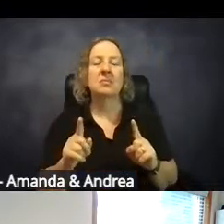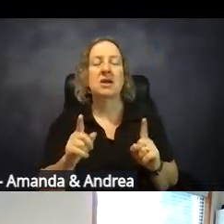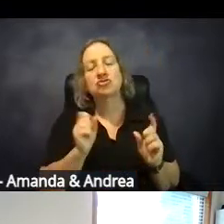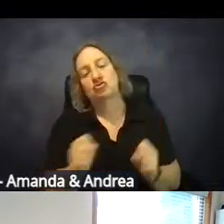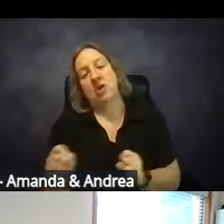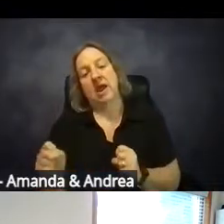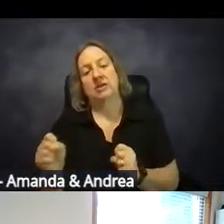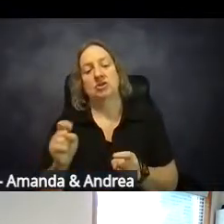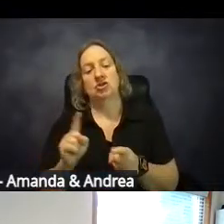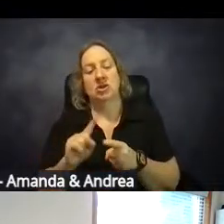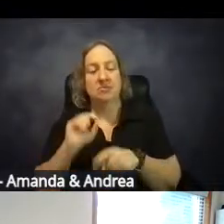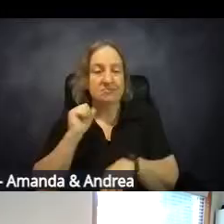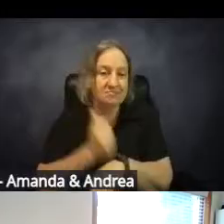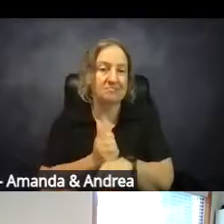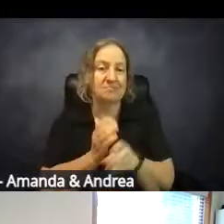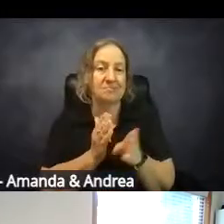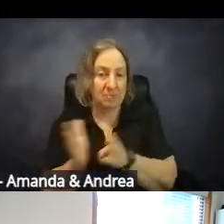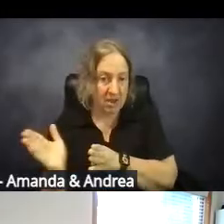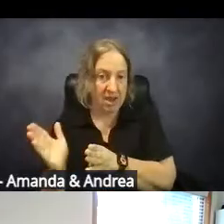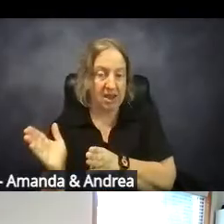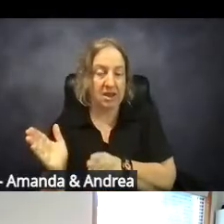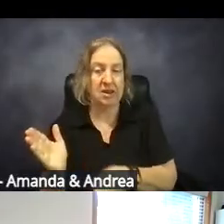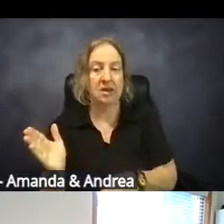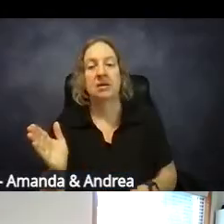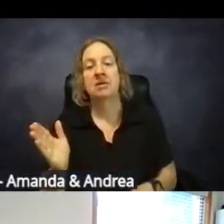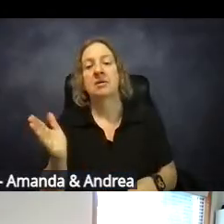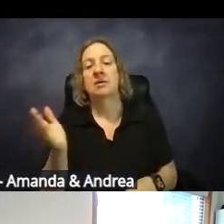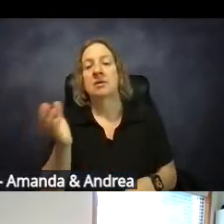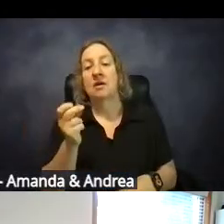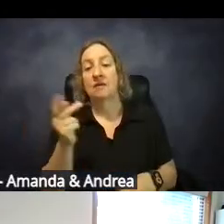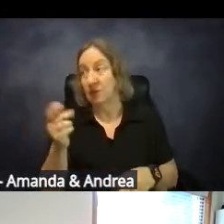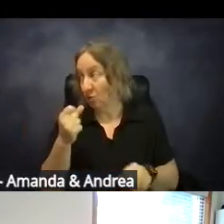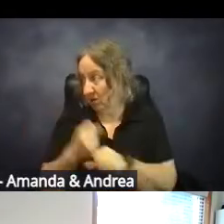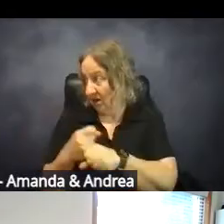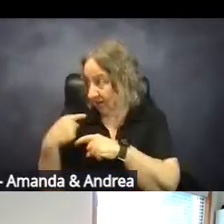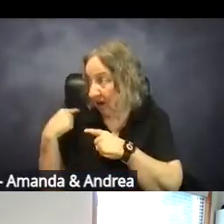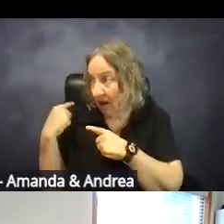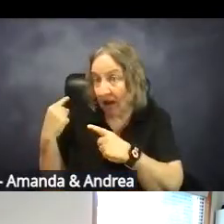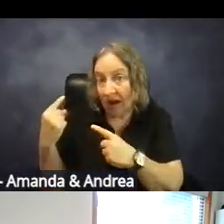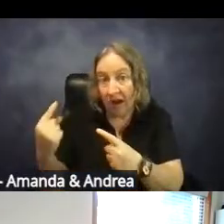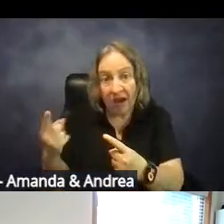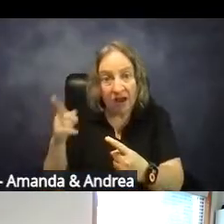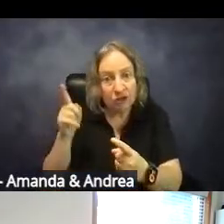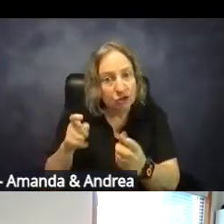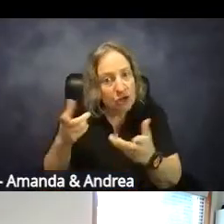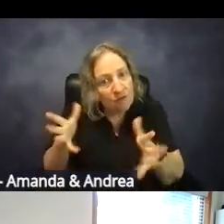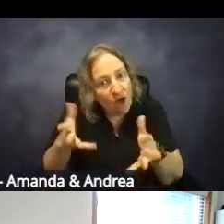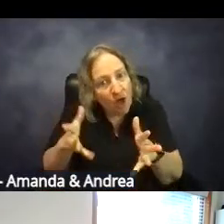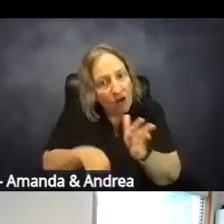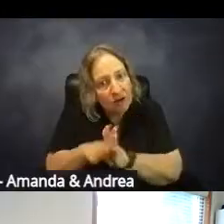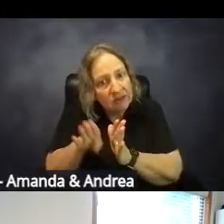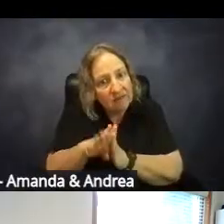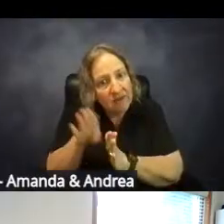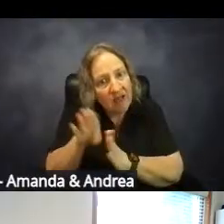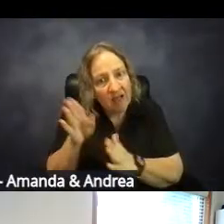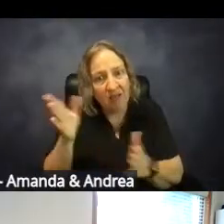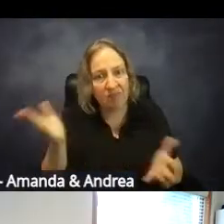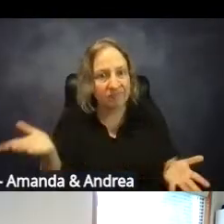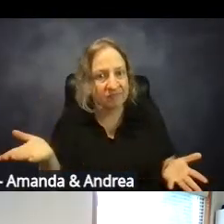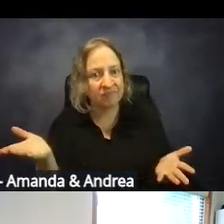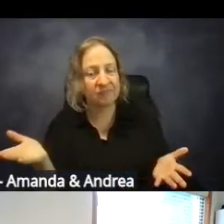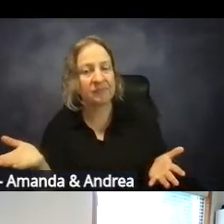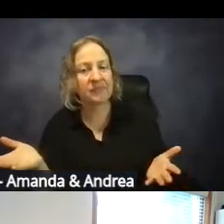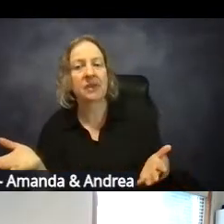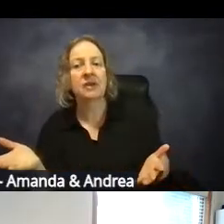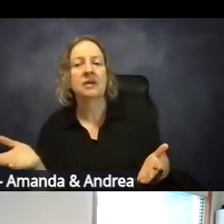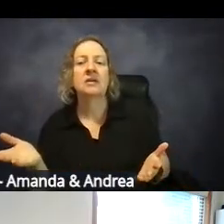and implementation plan that, there's been a few years now that should have been, I think, developed at this point.